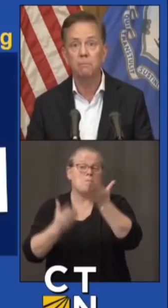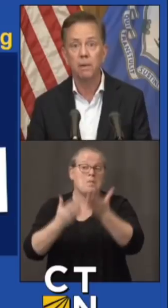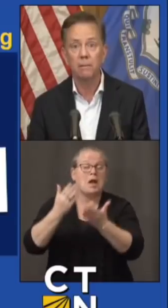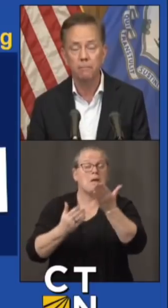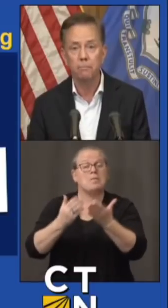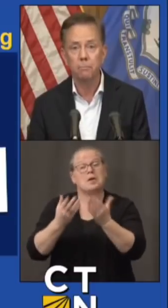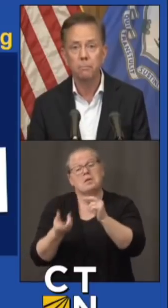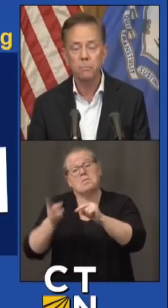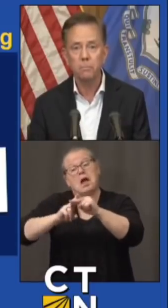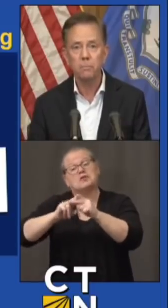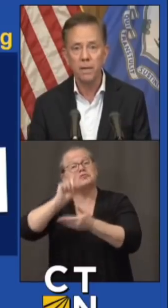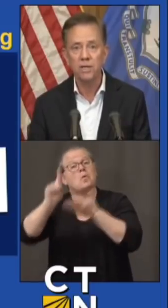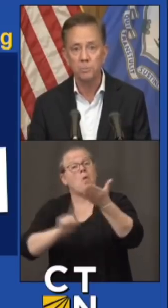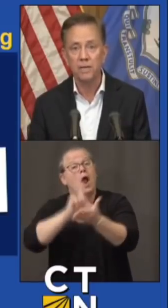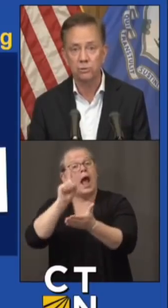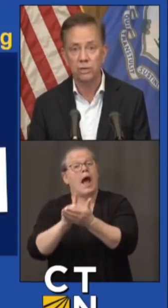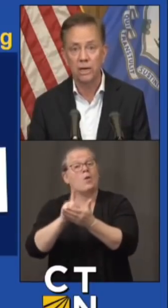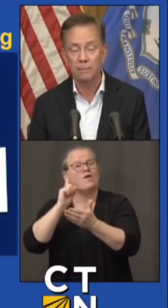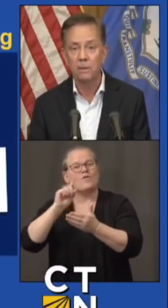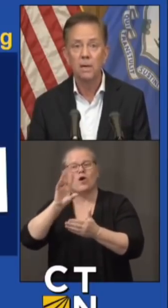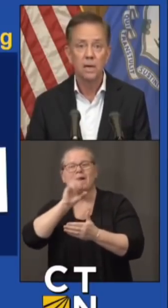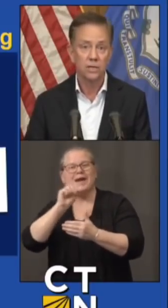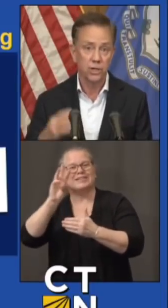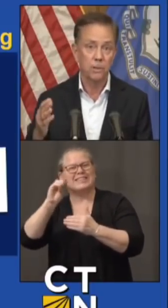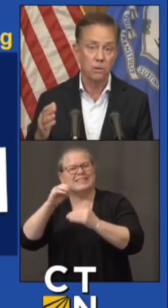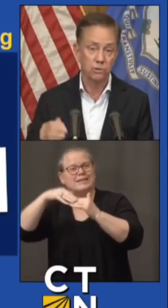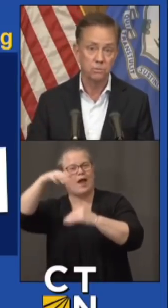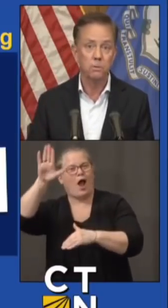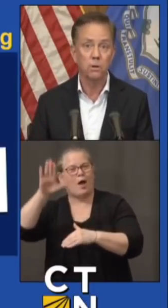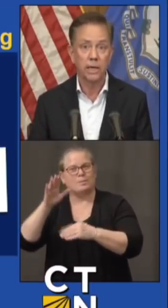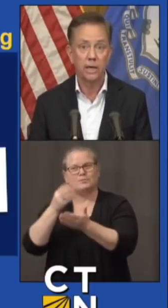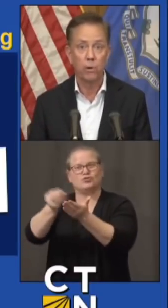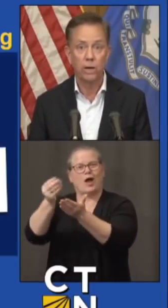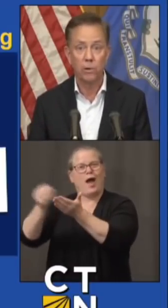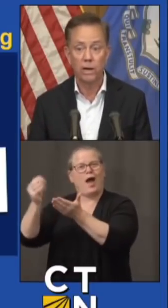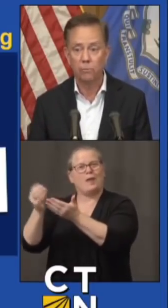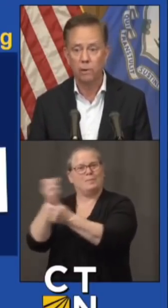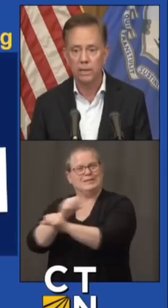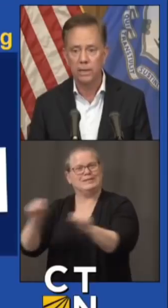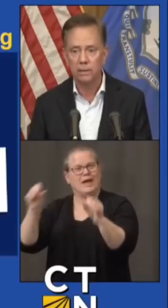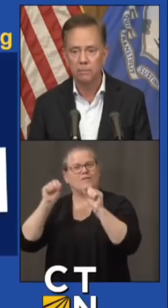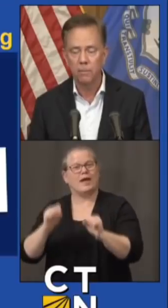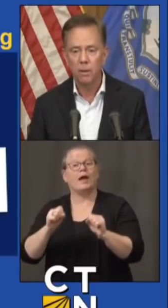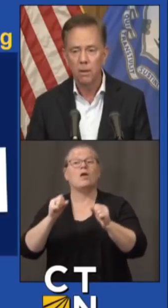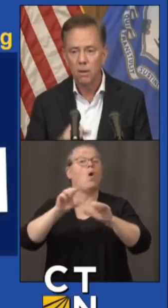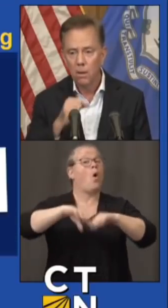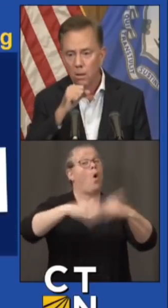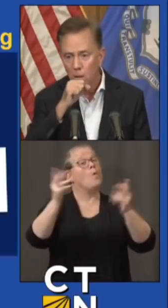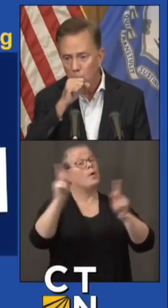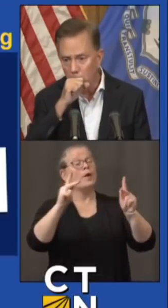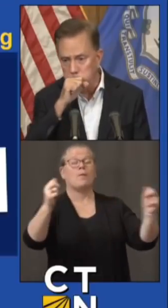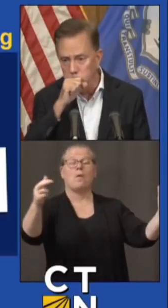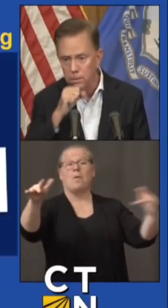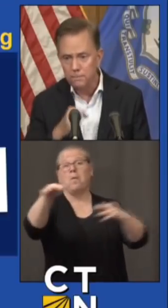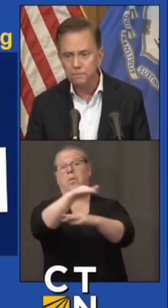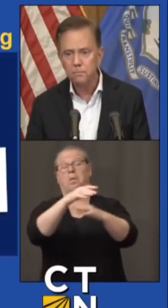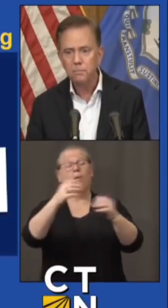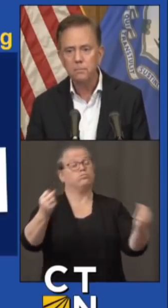safely at a special time, because some of those are getting quite crowded right